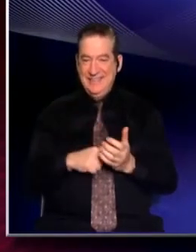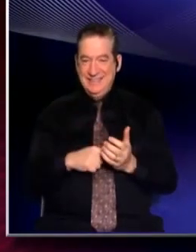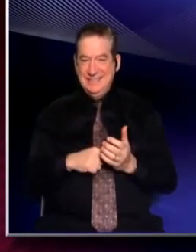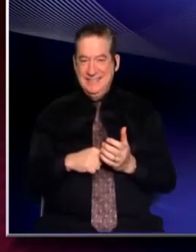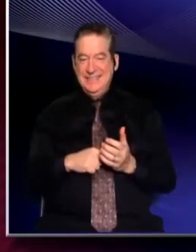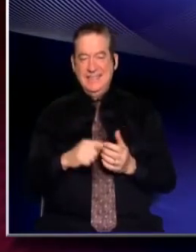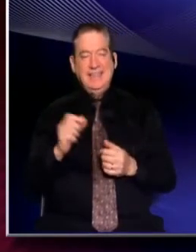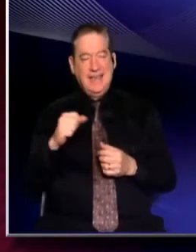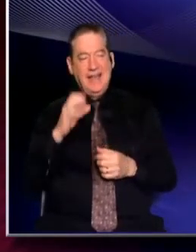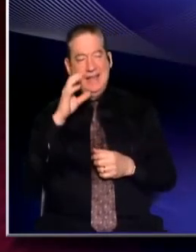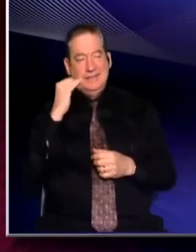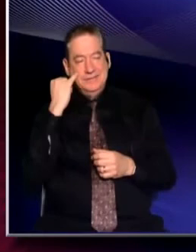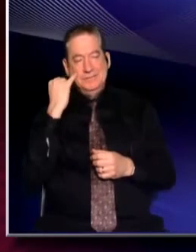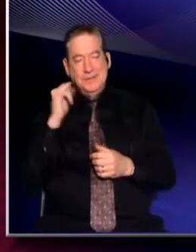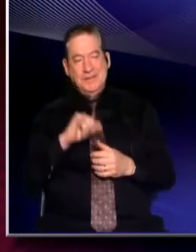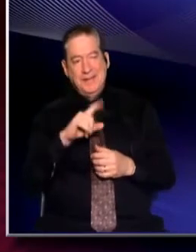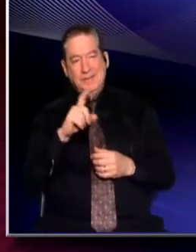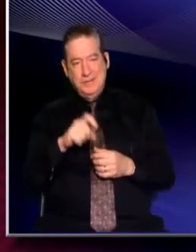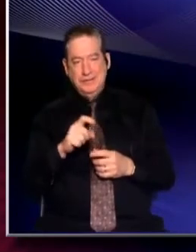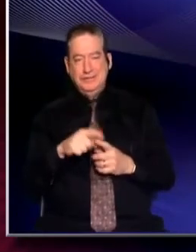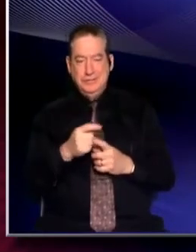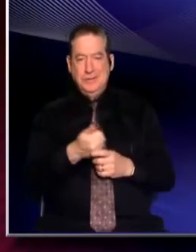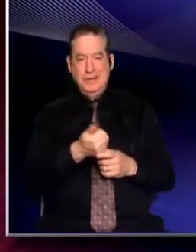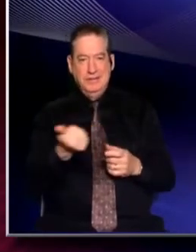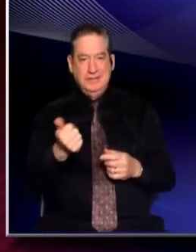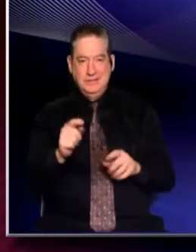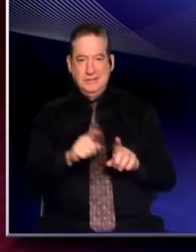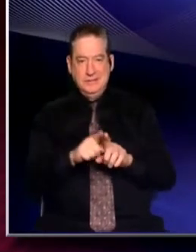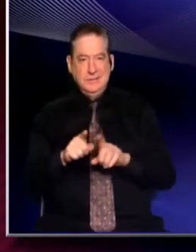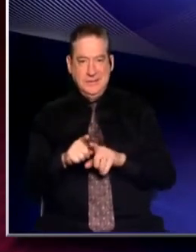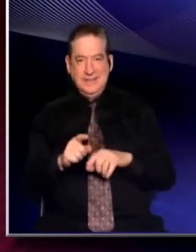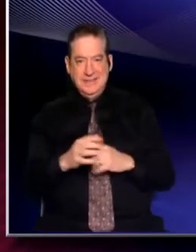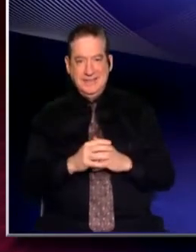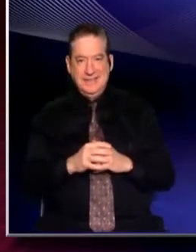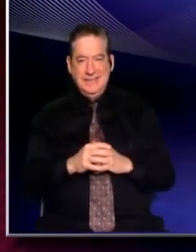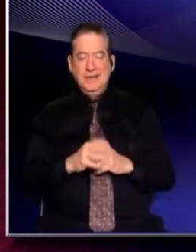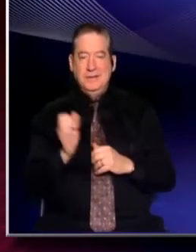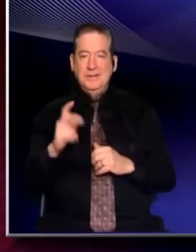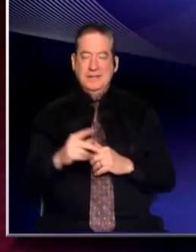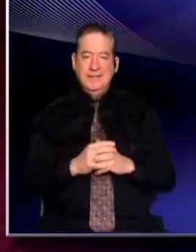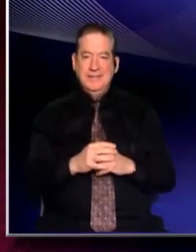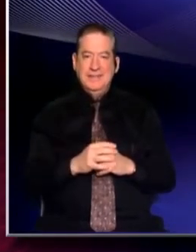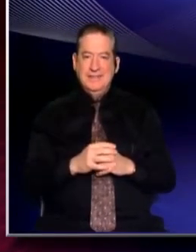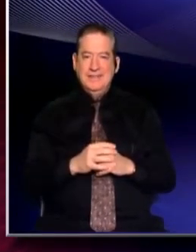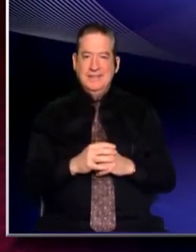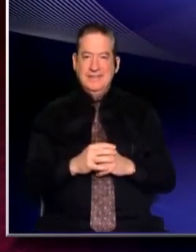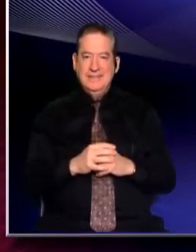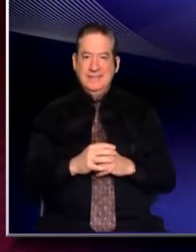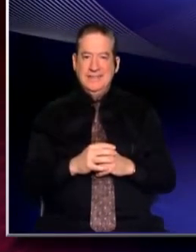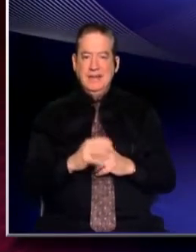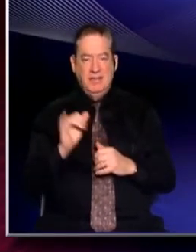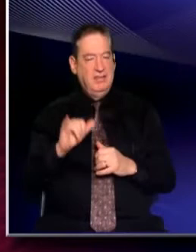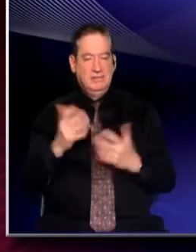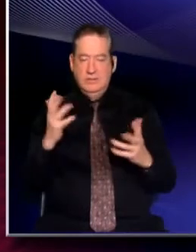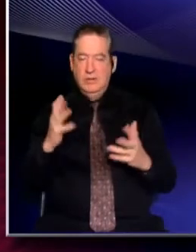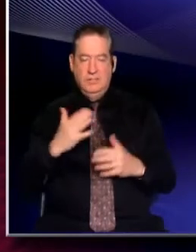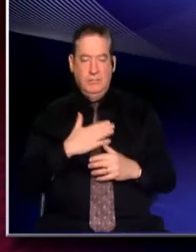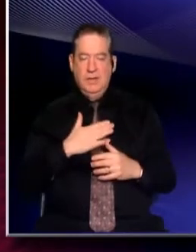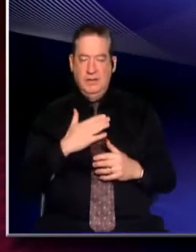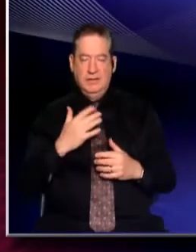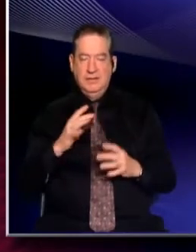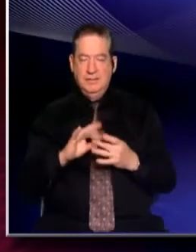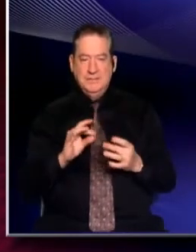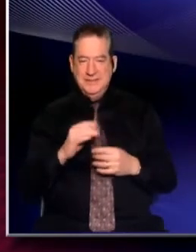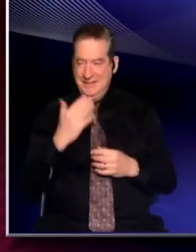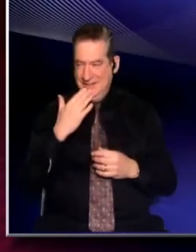I suppose that question was to others as well. Okay. Those are all my comments. Thank you. Thank you,